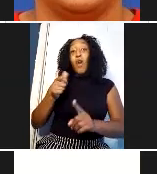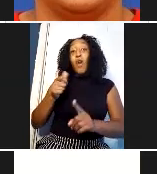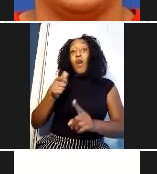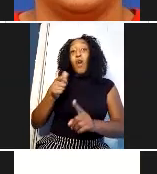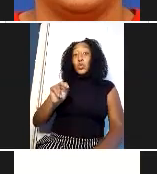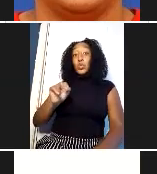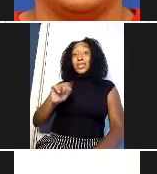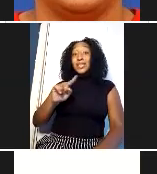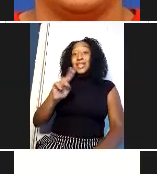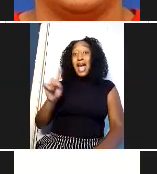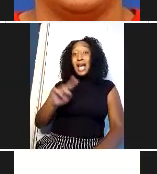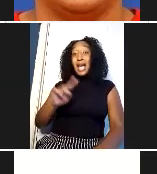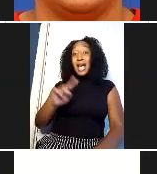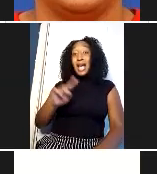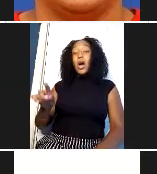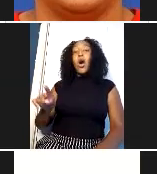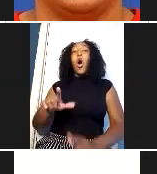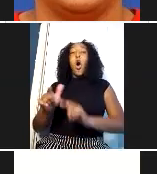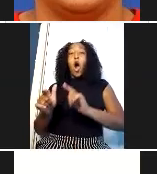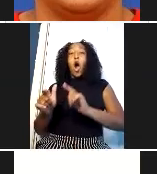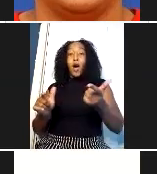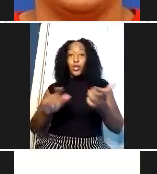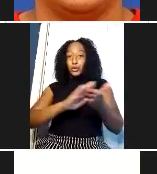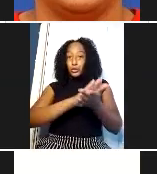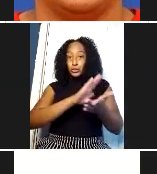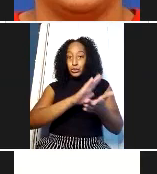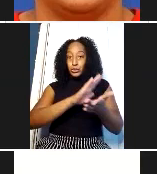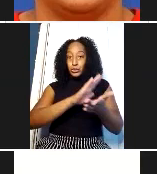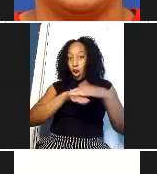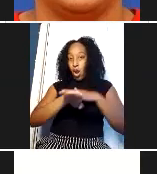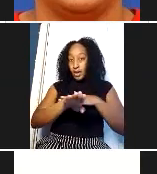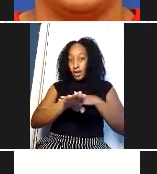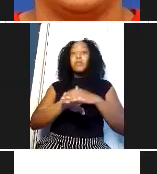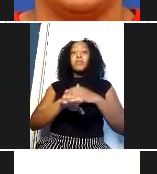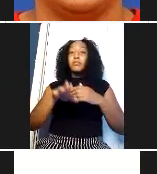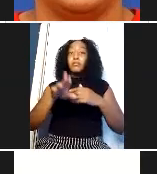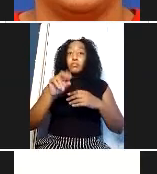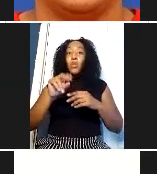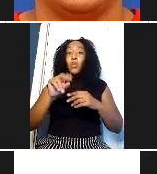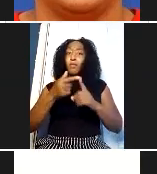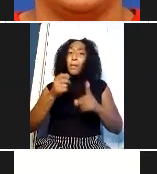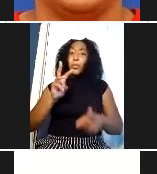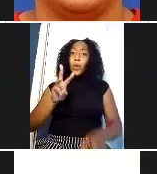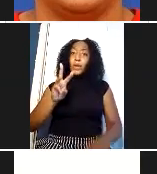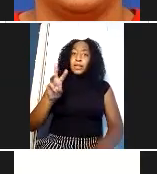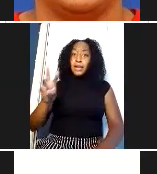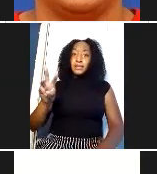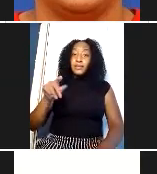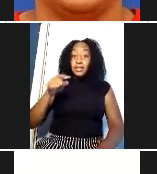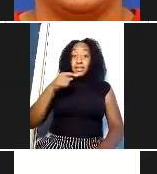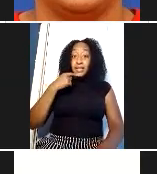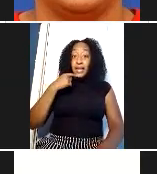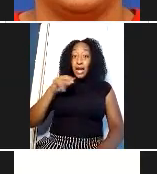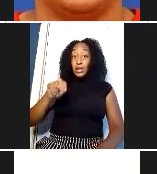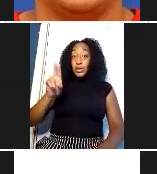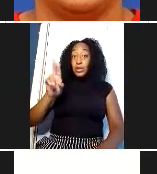of Nunez's website. Okay, so if you look at the front here, it says Nunez.instructure. Yes.